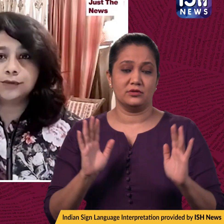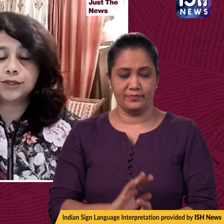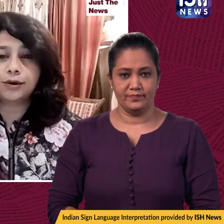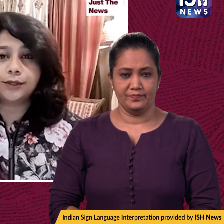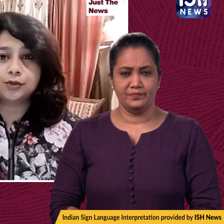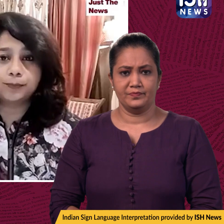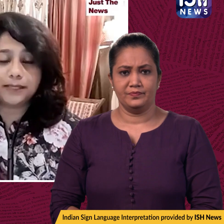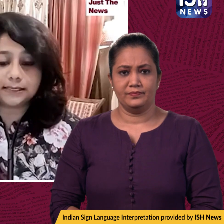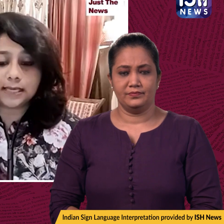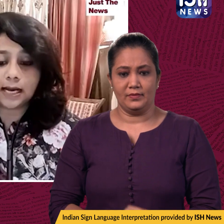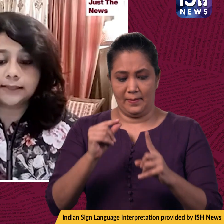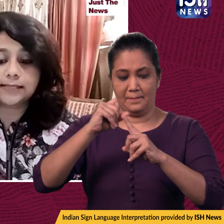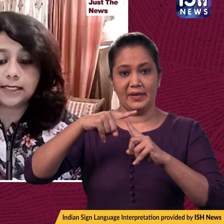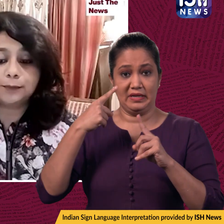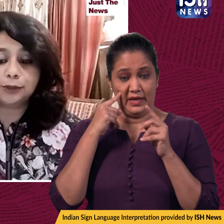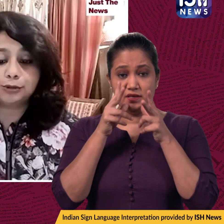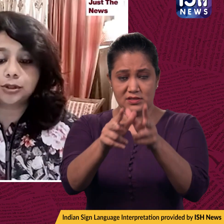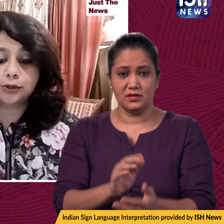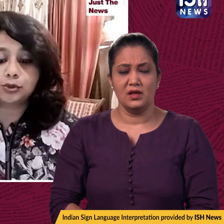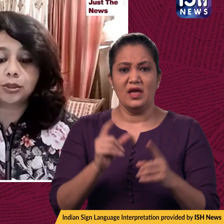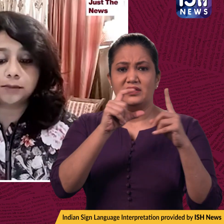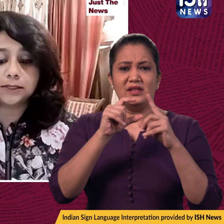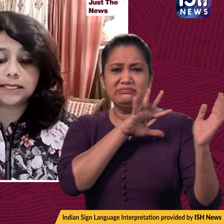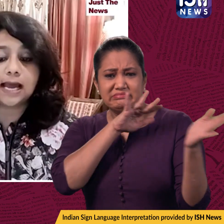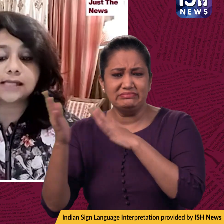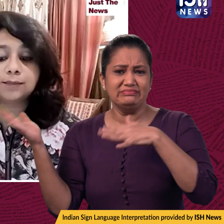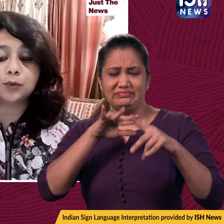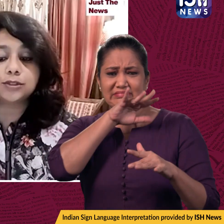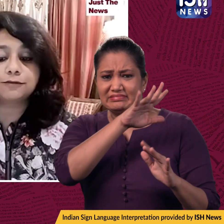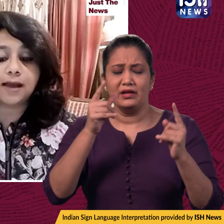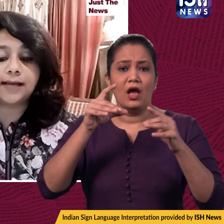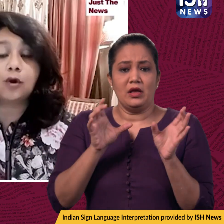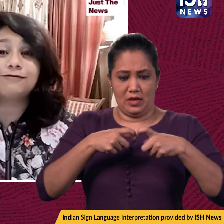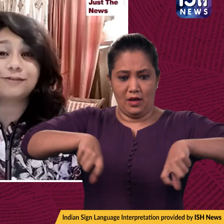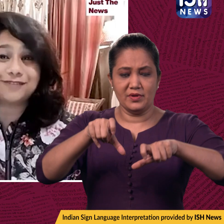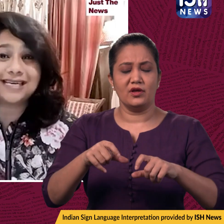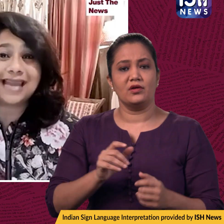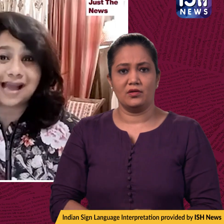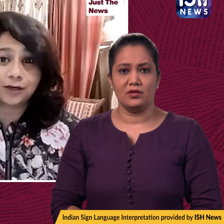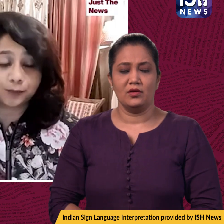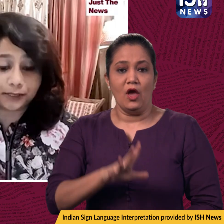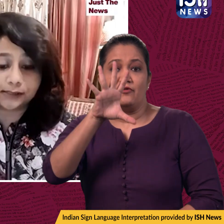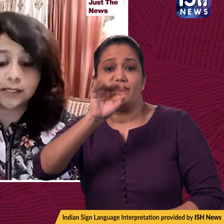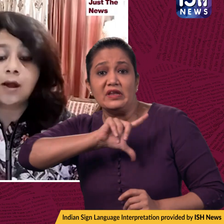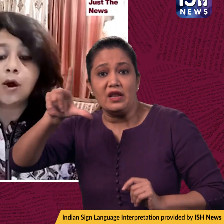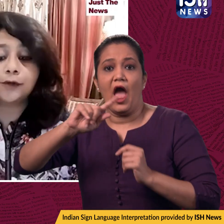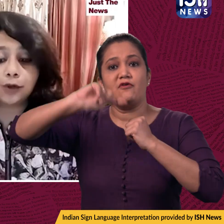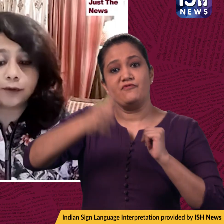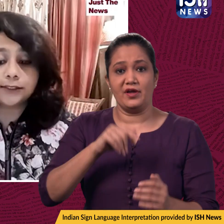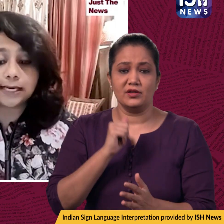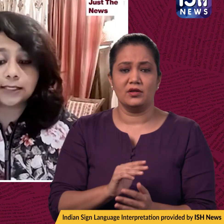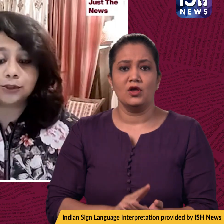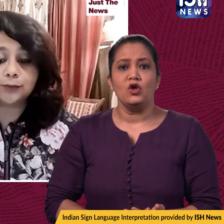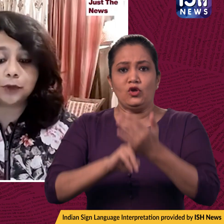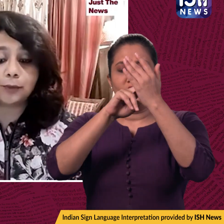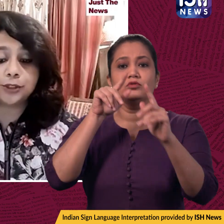Also in the news, according to PTI, the Delhi Pollution Control Committee has imposed a fine of 50 lakh rupees on the